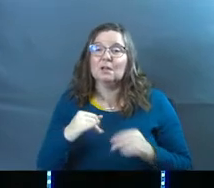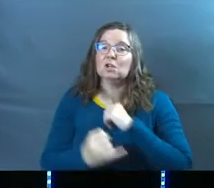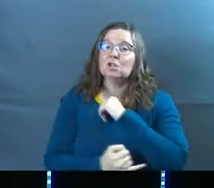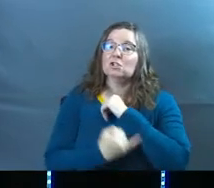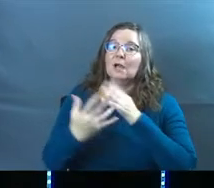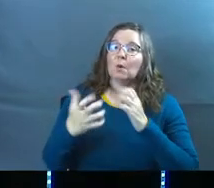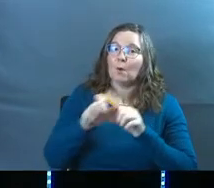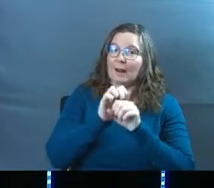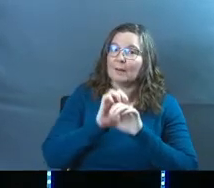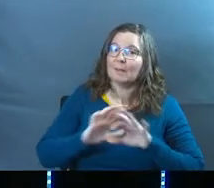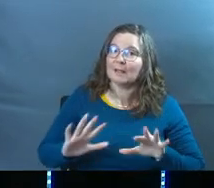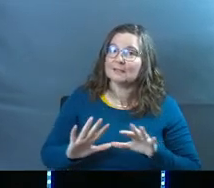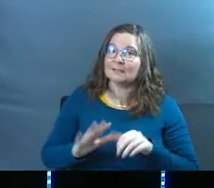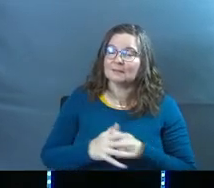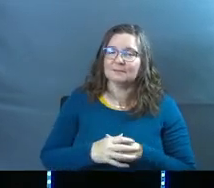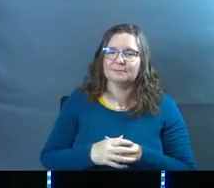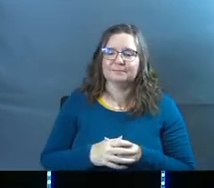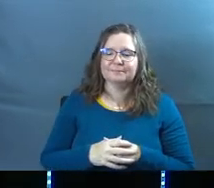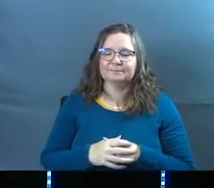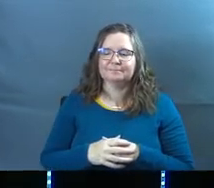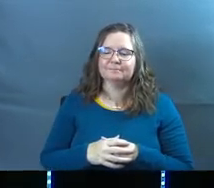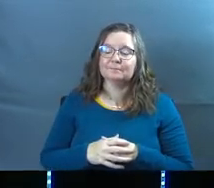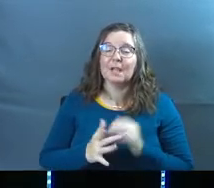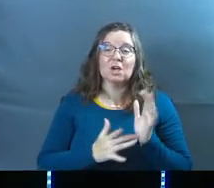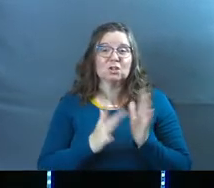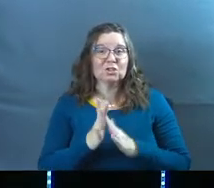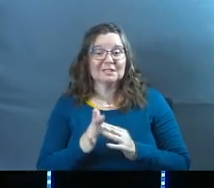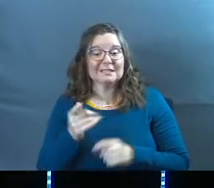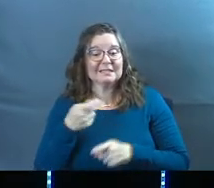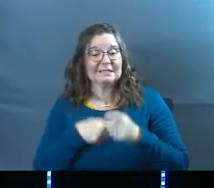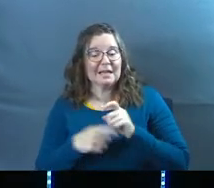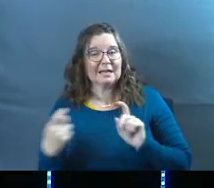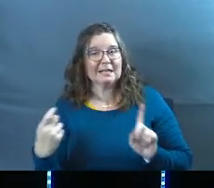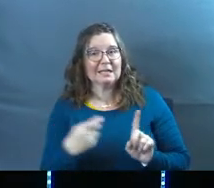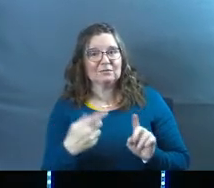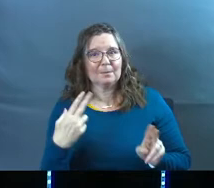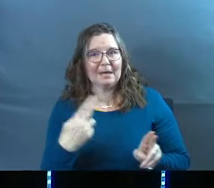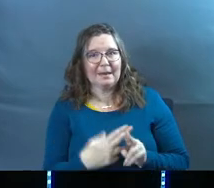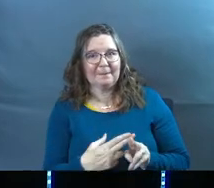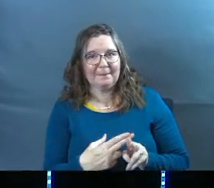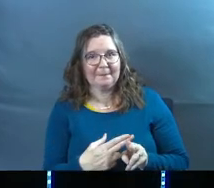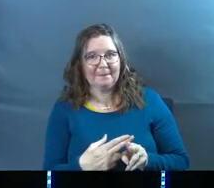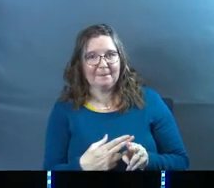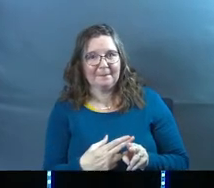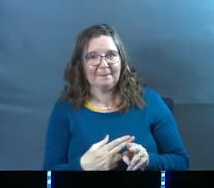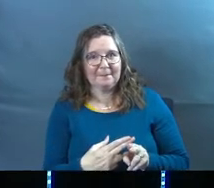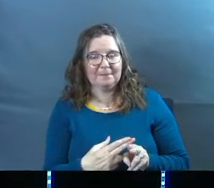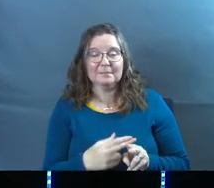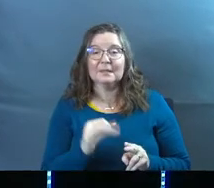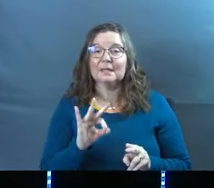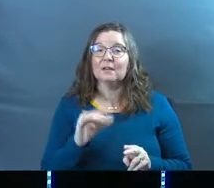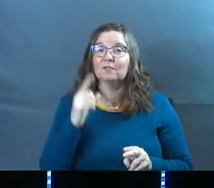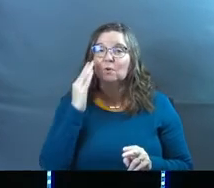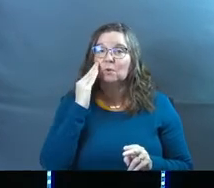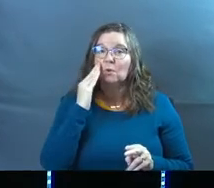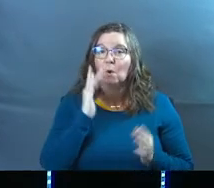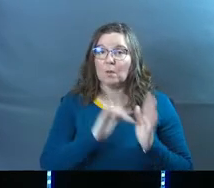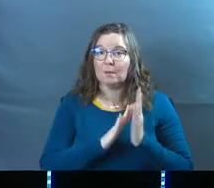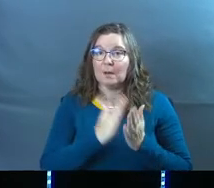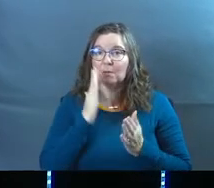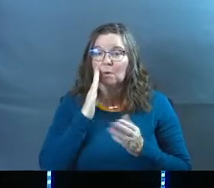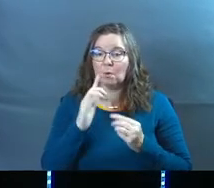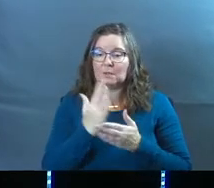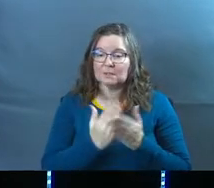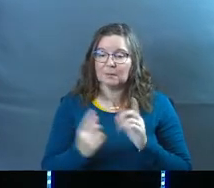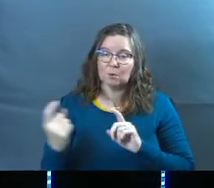Jacob wanted a blessing. And Jesus, instead, gives him a name. And if you know the Bible, you know that